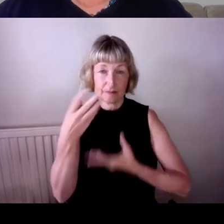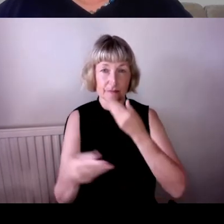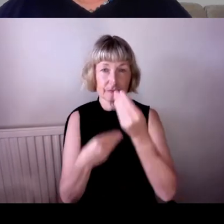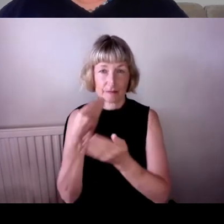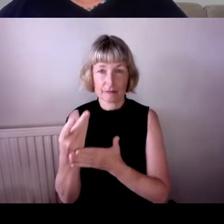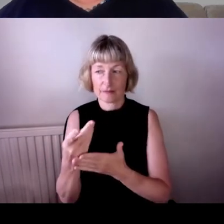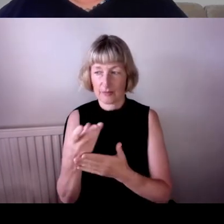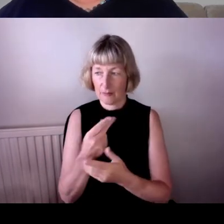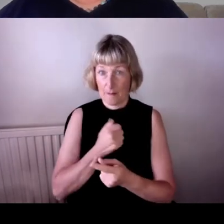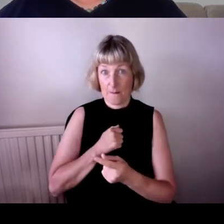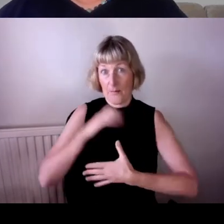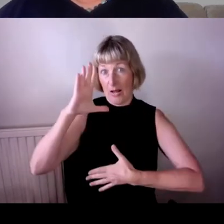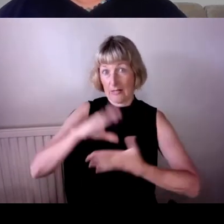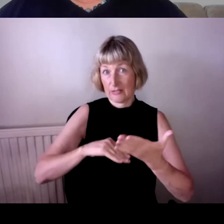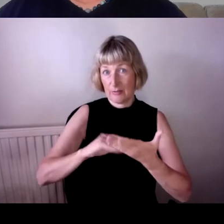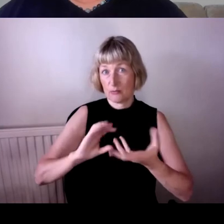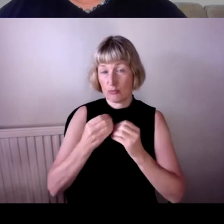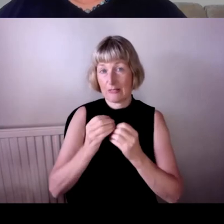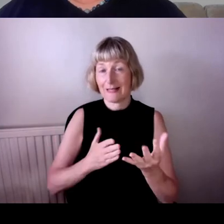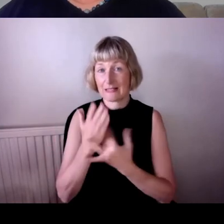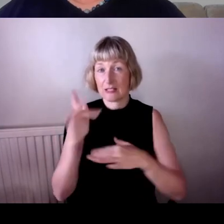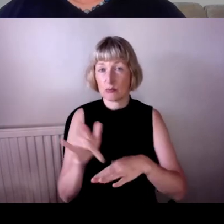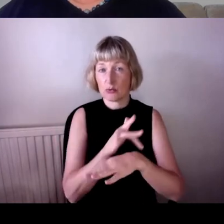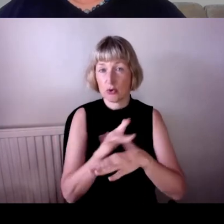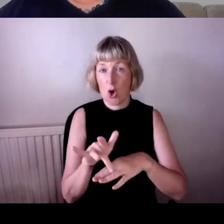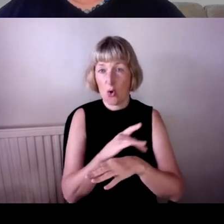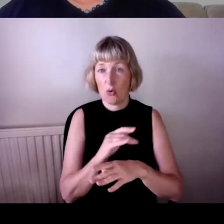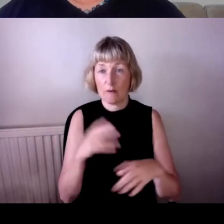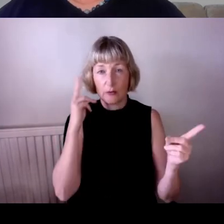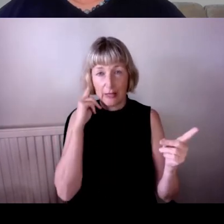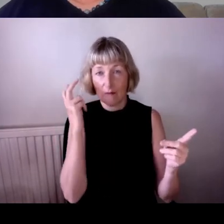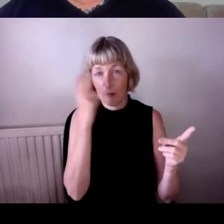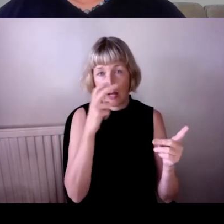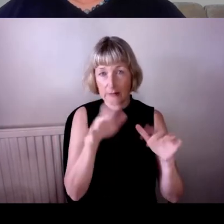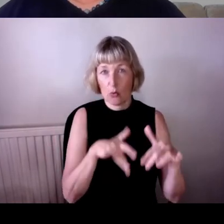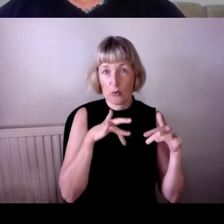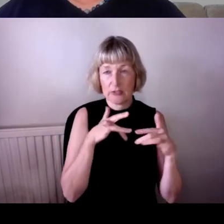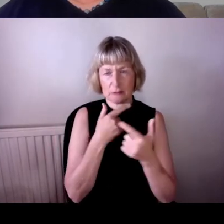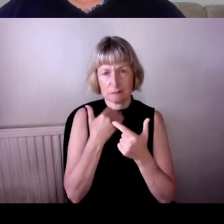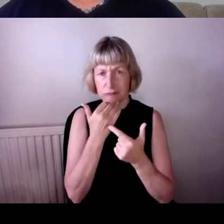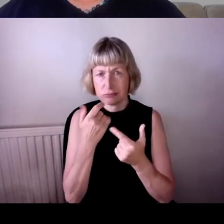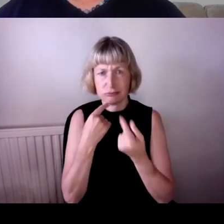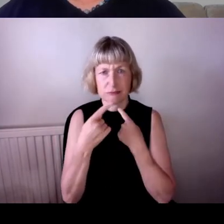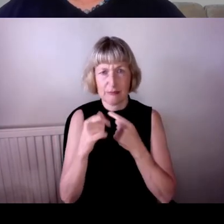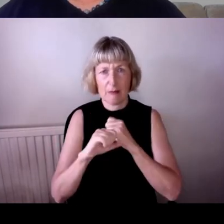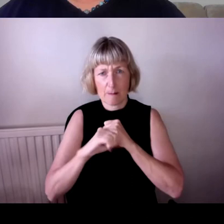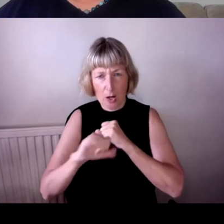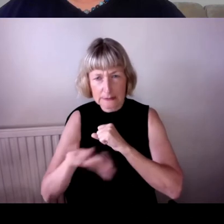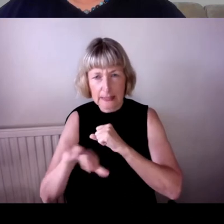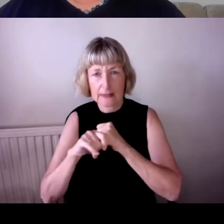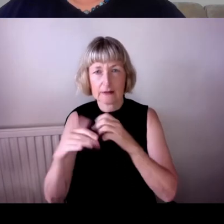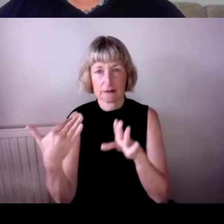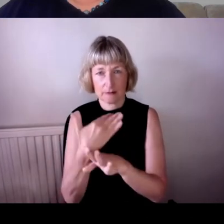show more accessible to deaf and blind audiences. So there's a lot in there about marketing and the practicalities